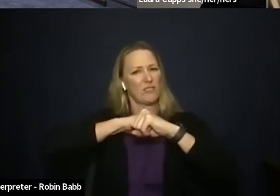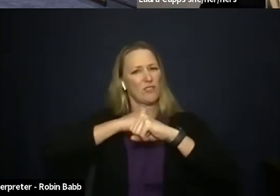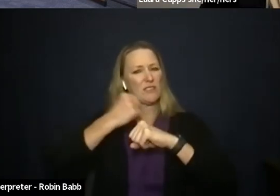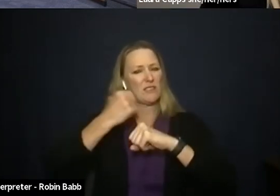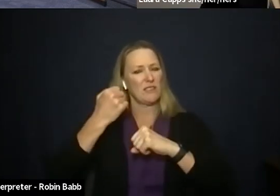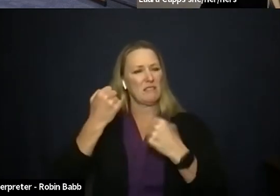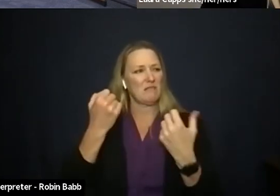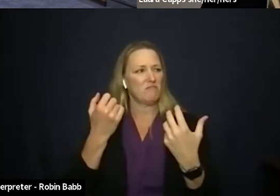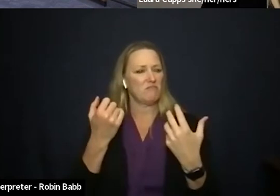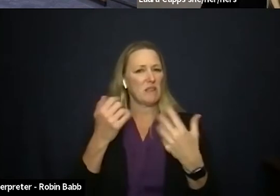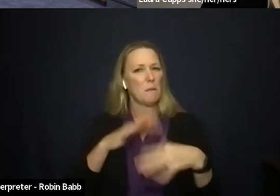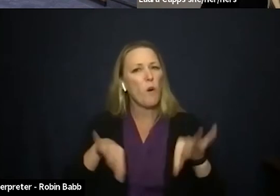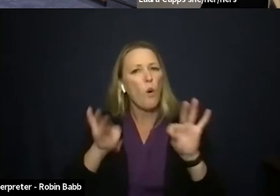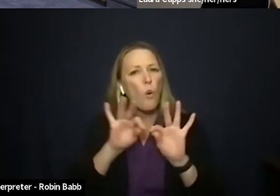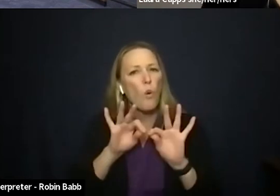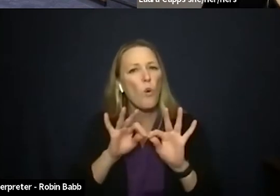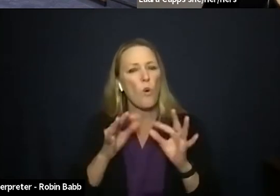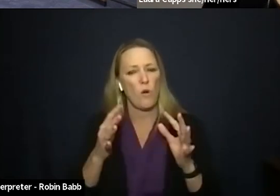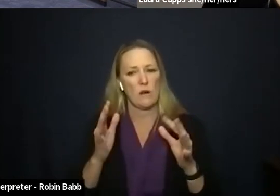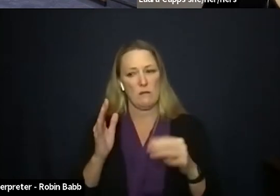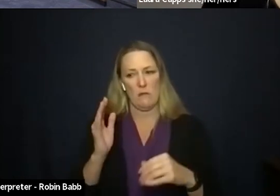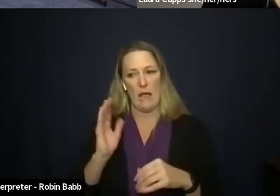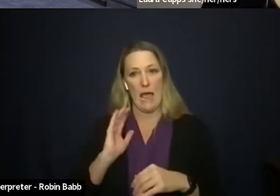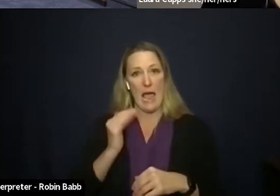diversity that we have currently